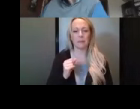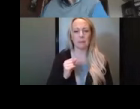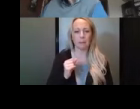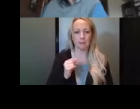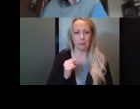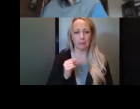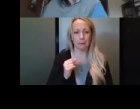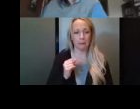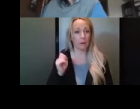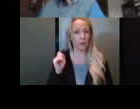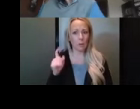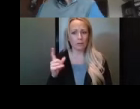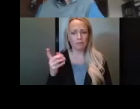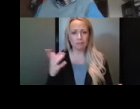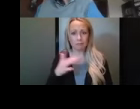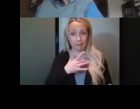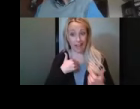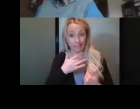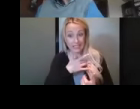So the question of, is there a sensitive period?